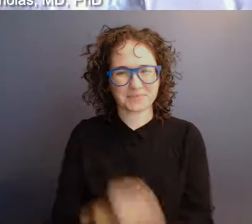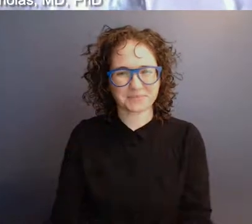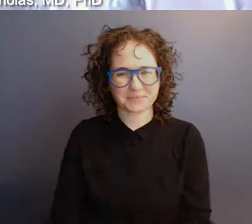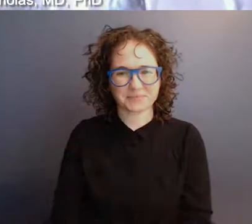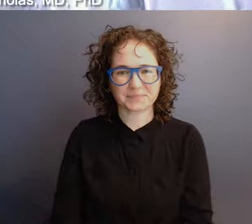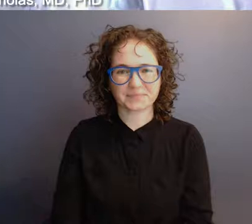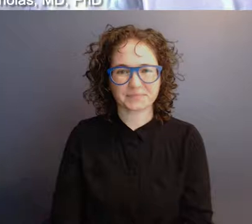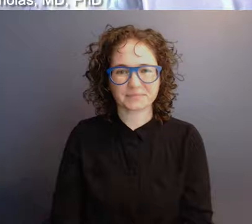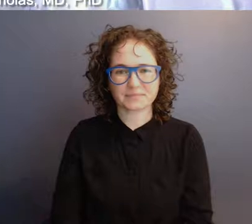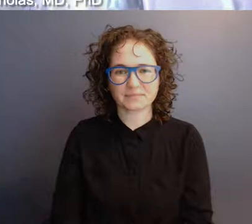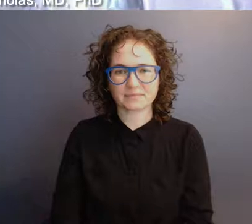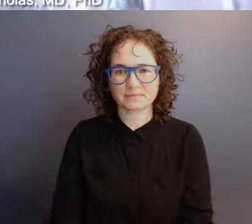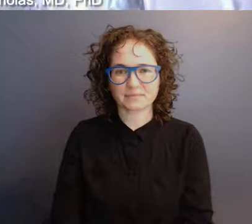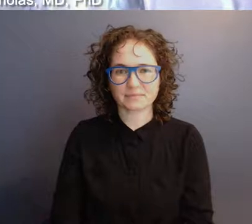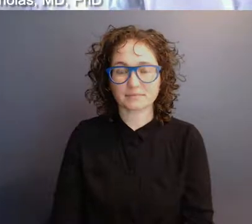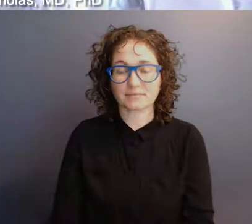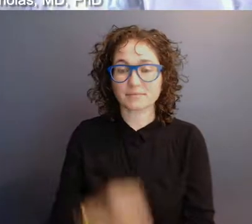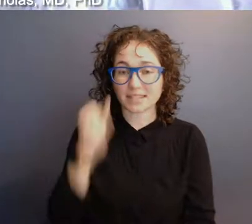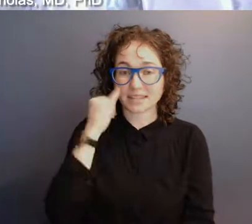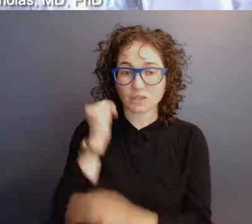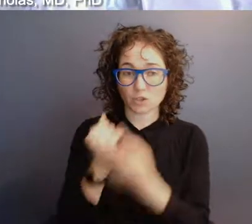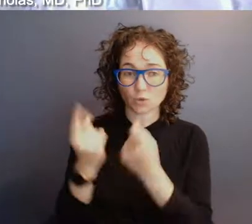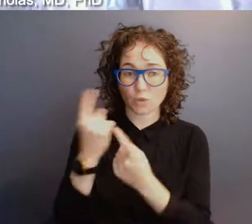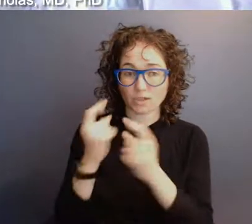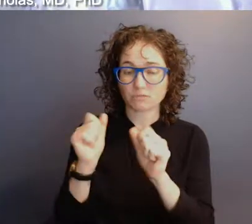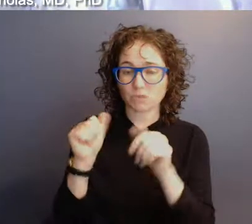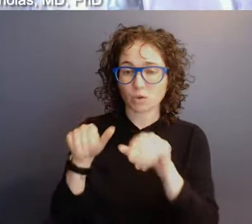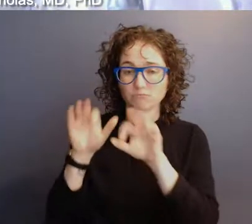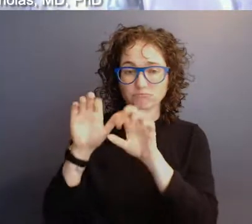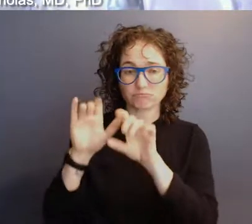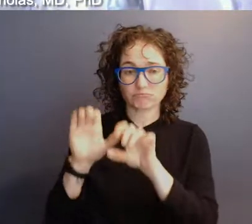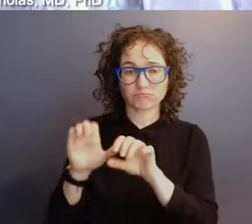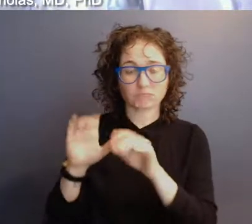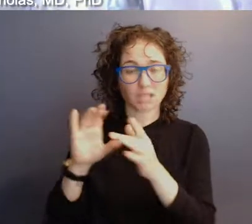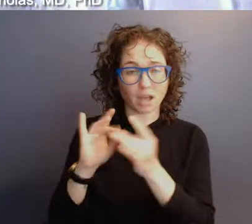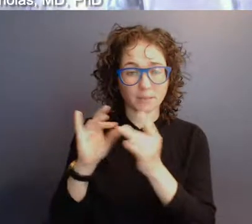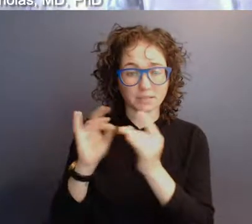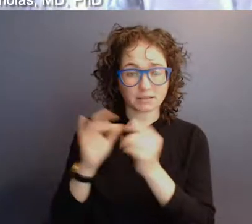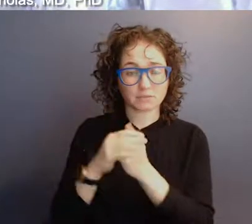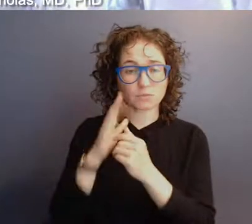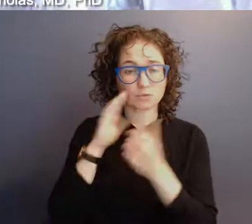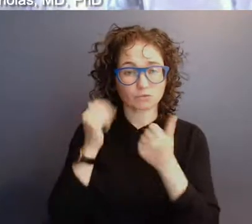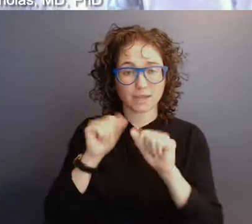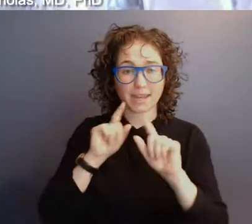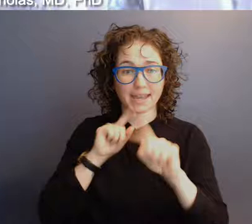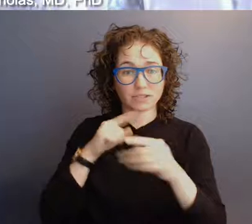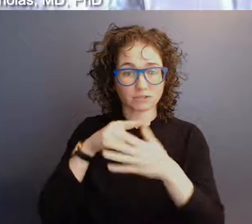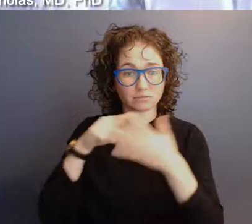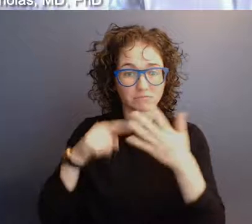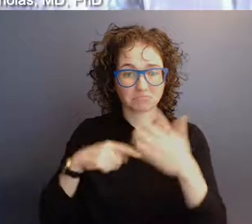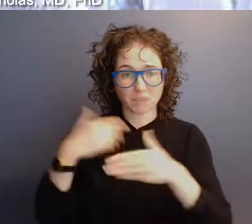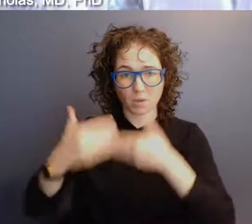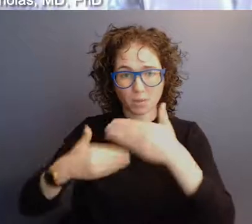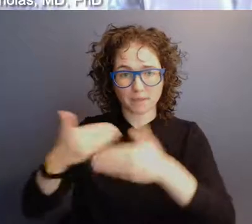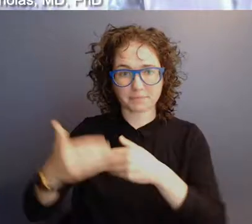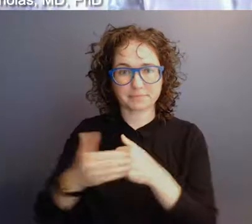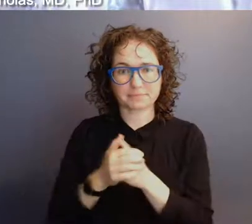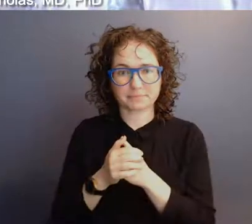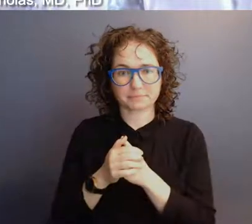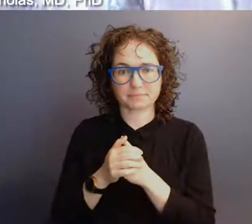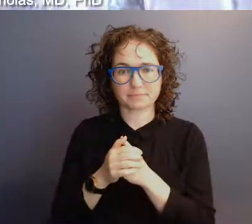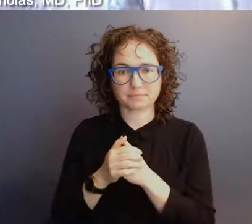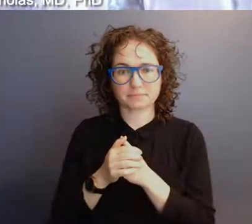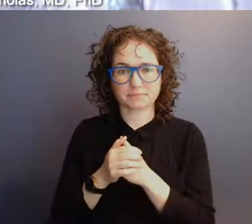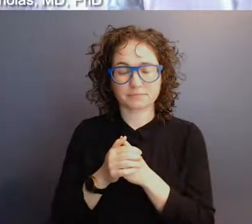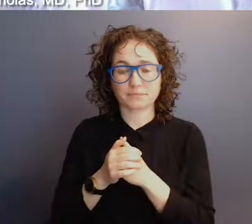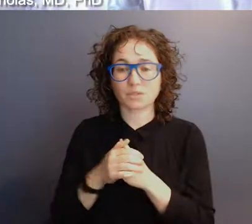any questions, please leave them in the comment section and we'll try to answer them along the way. We will address them